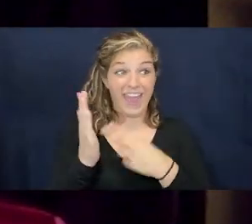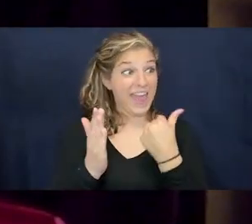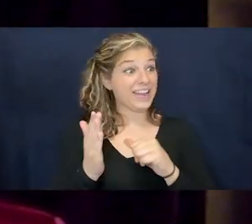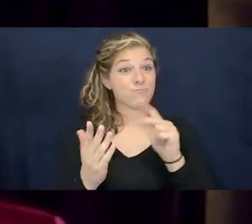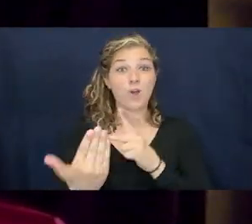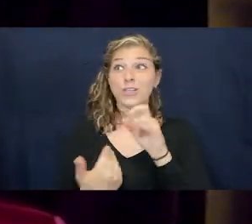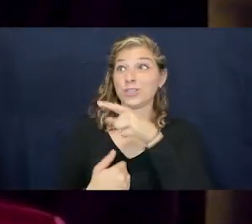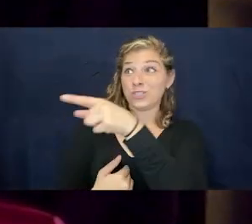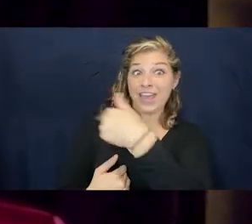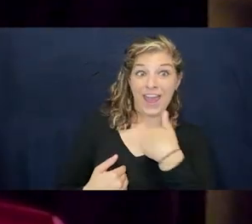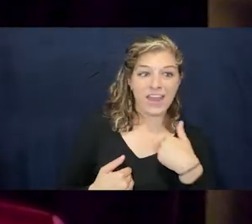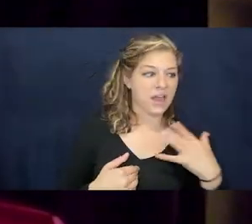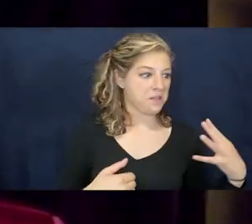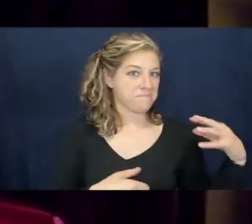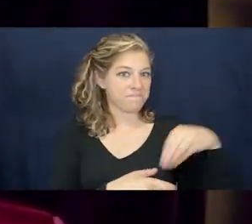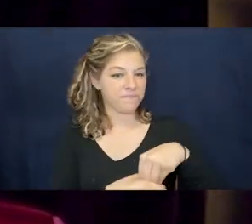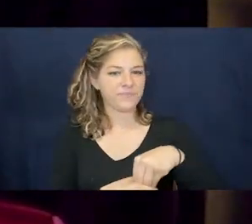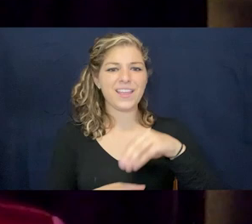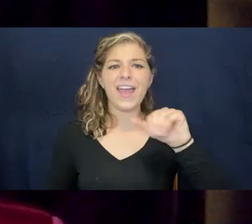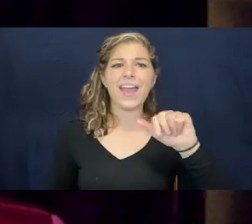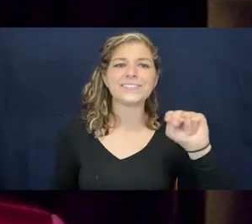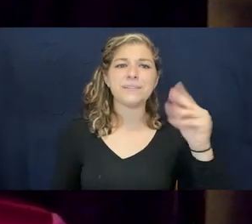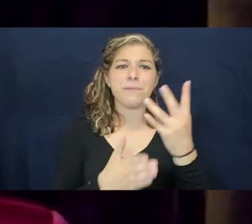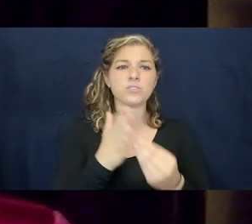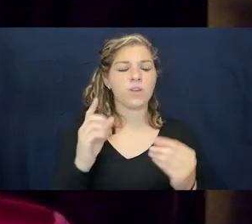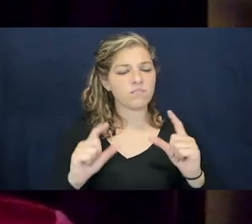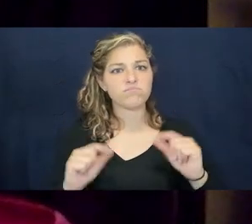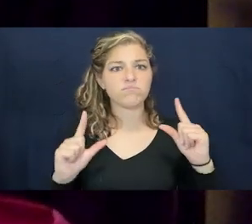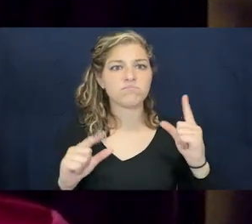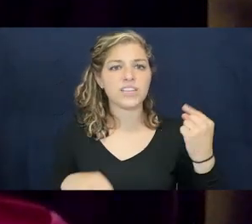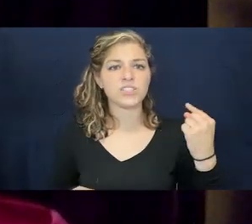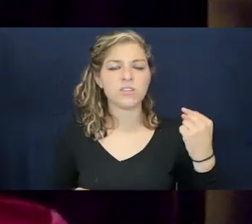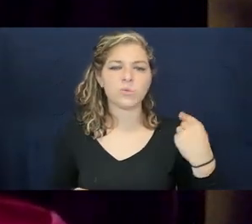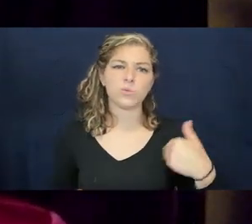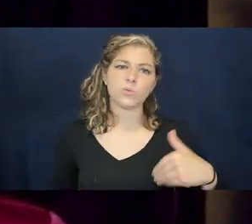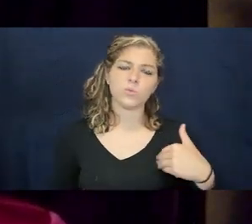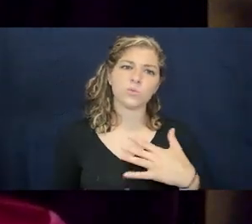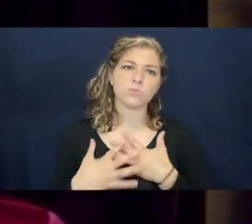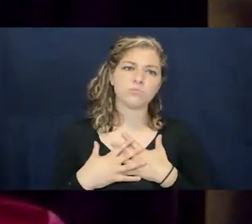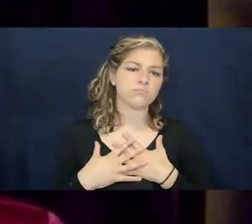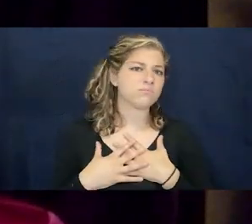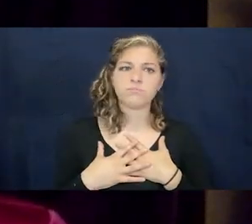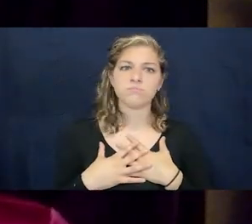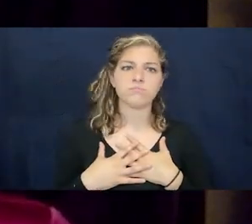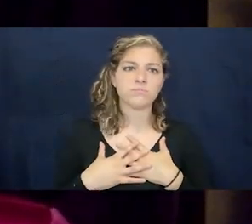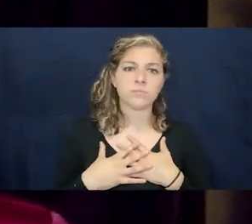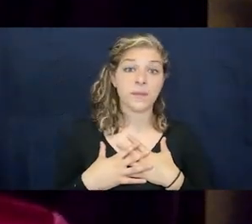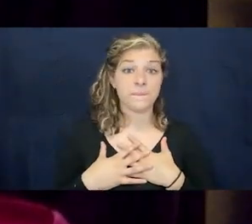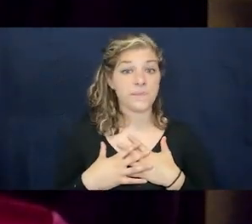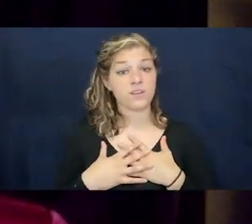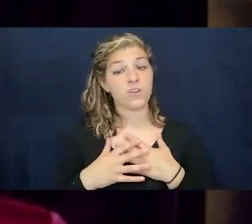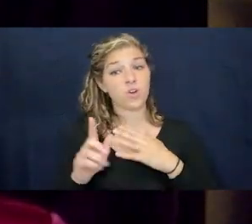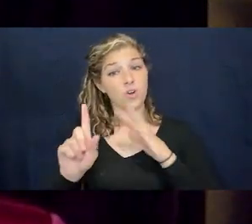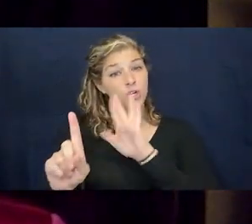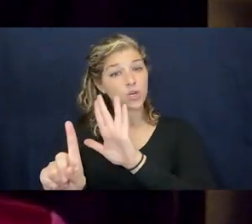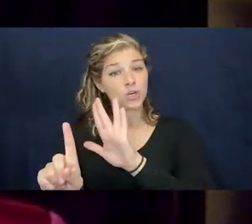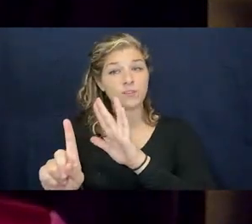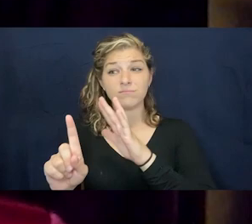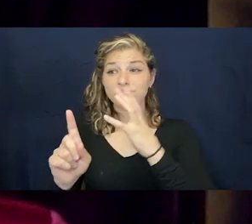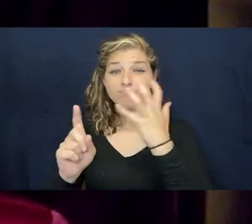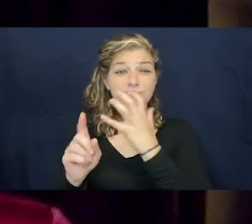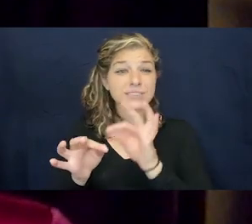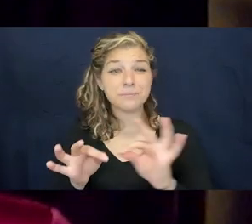backstage as part of anything she was working on. When Annie passed away suddenly last year, it struck a blow to us